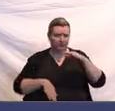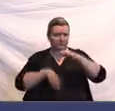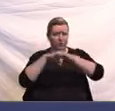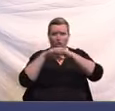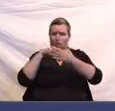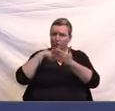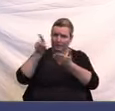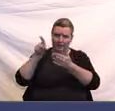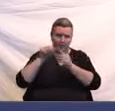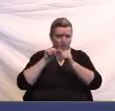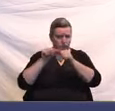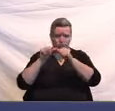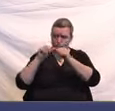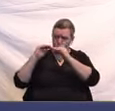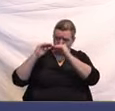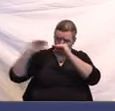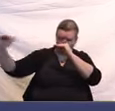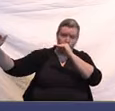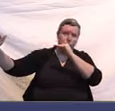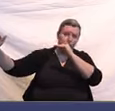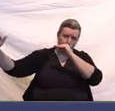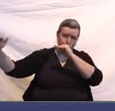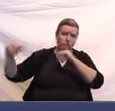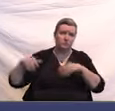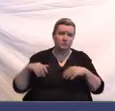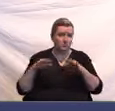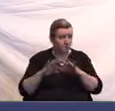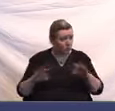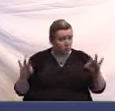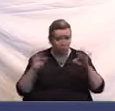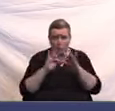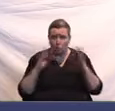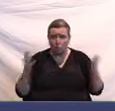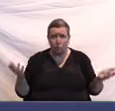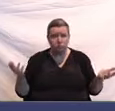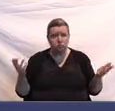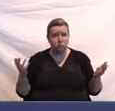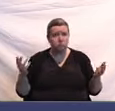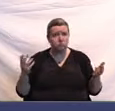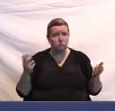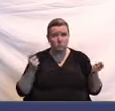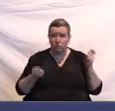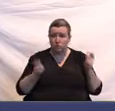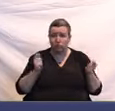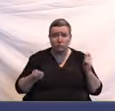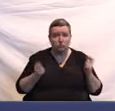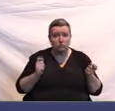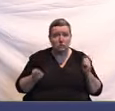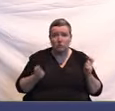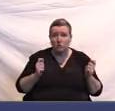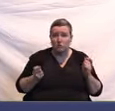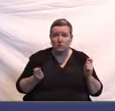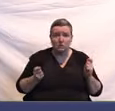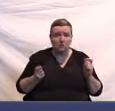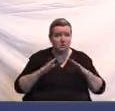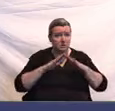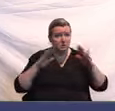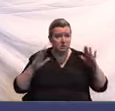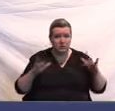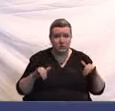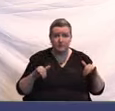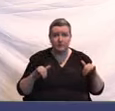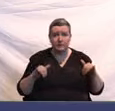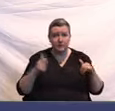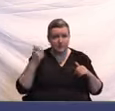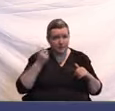there and just pound away, because while we've begun to change the reality of the pension crisis that